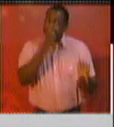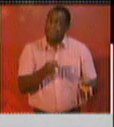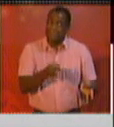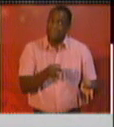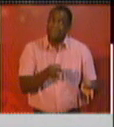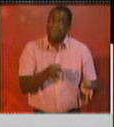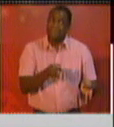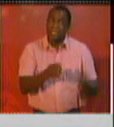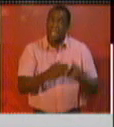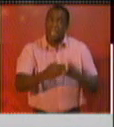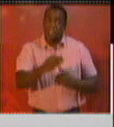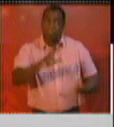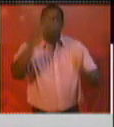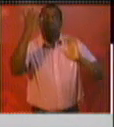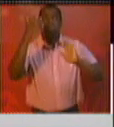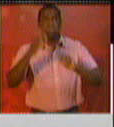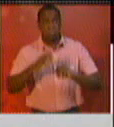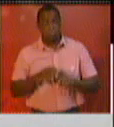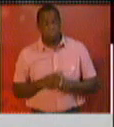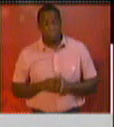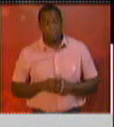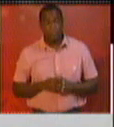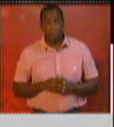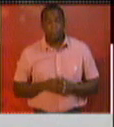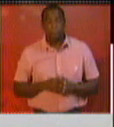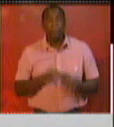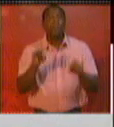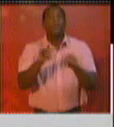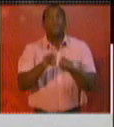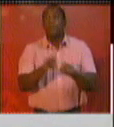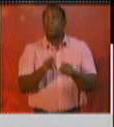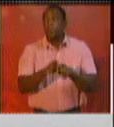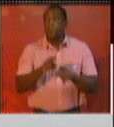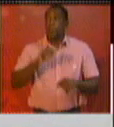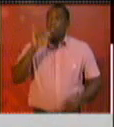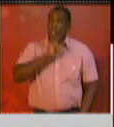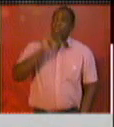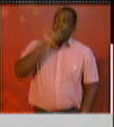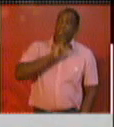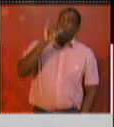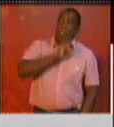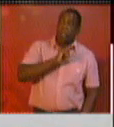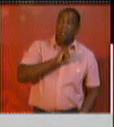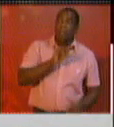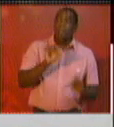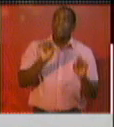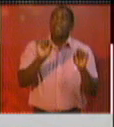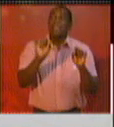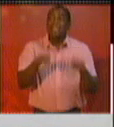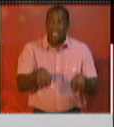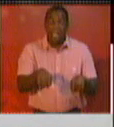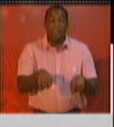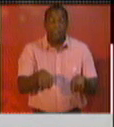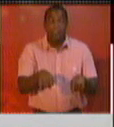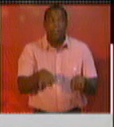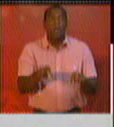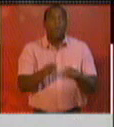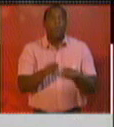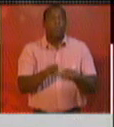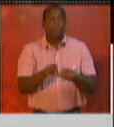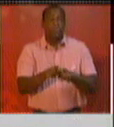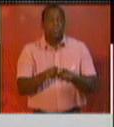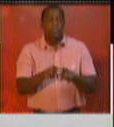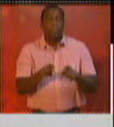Heavy drinking also places the individual at risk for developing or exacerbating non-communicable diseases such